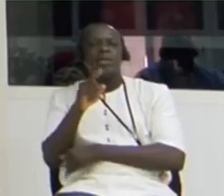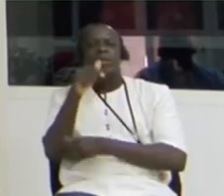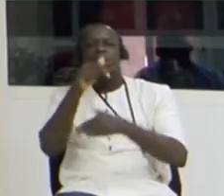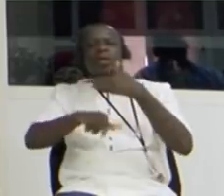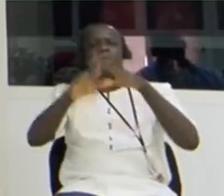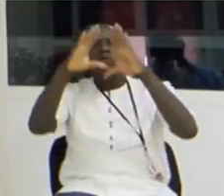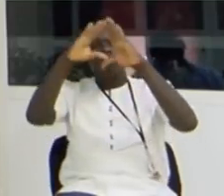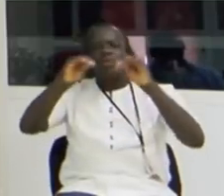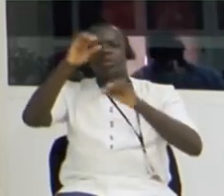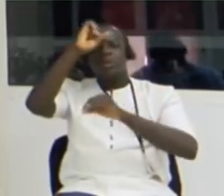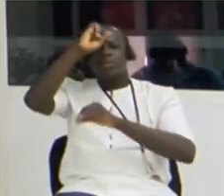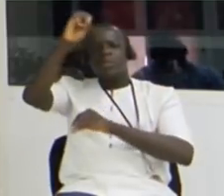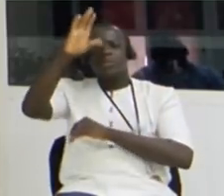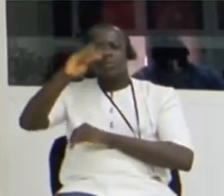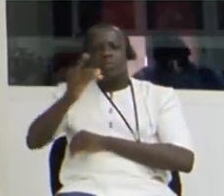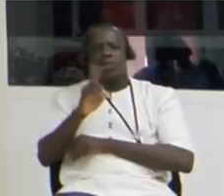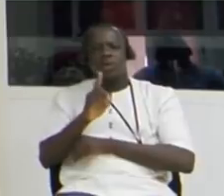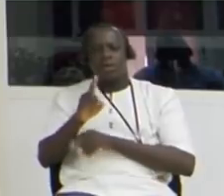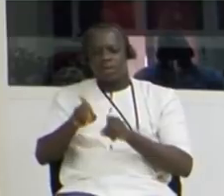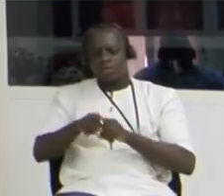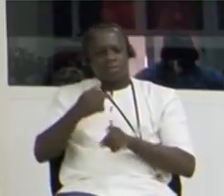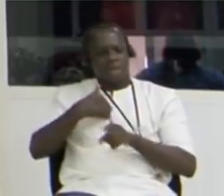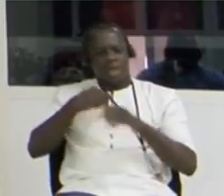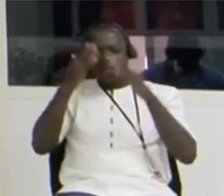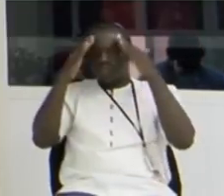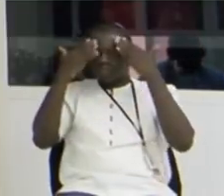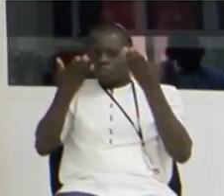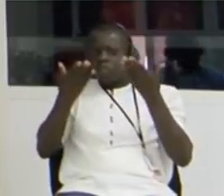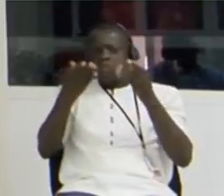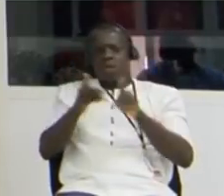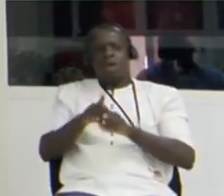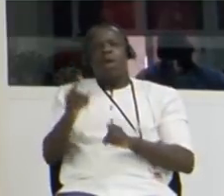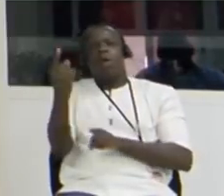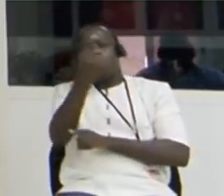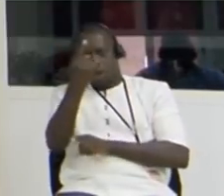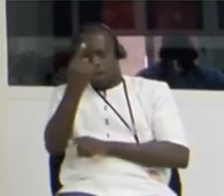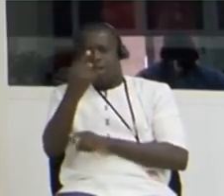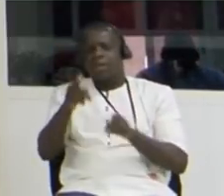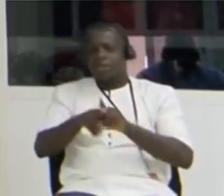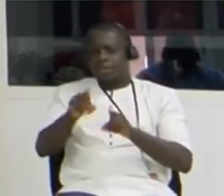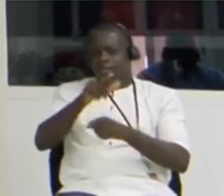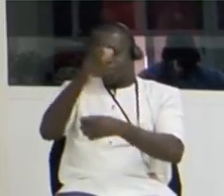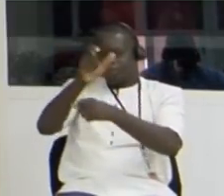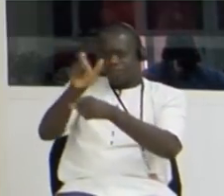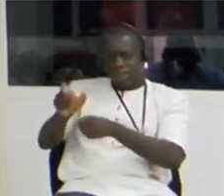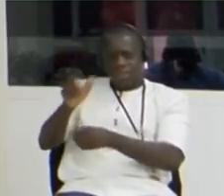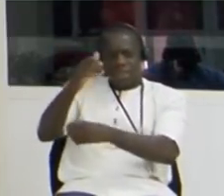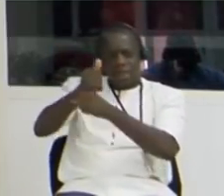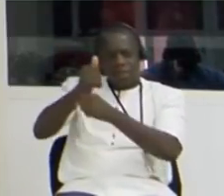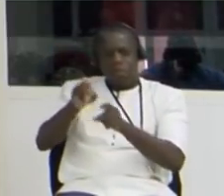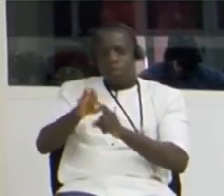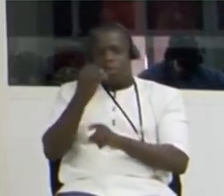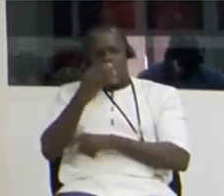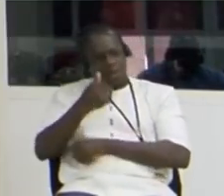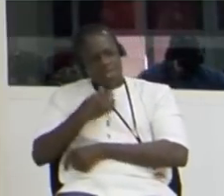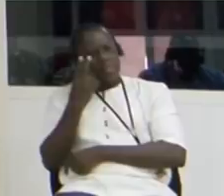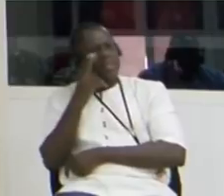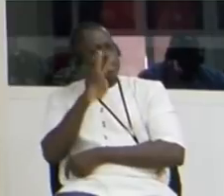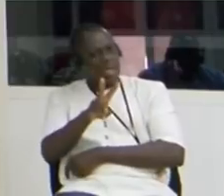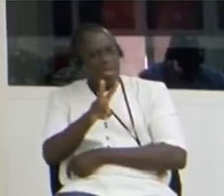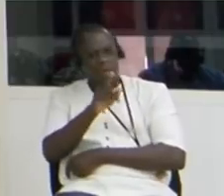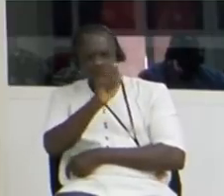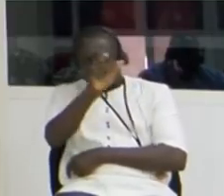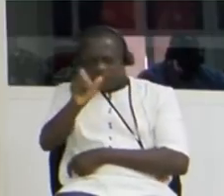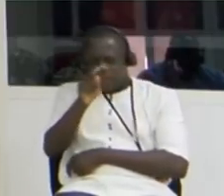President? I don't know. He just told me that I've cited so and so there. I've seen so and so, because as